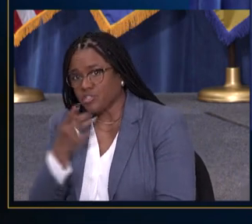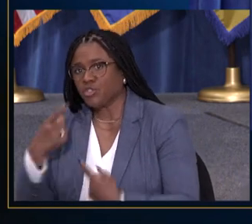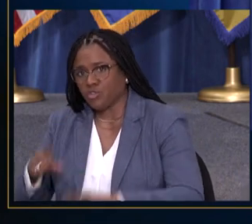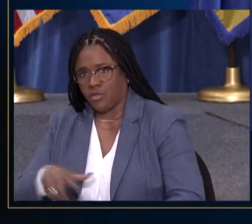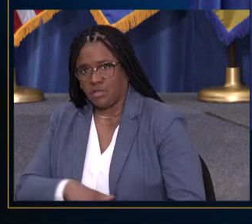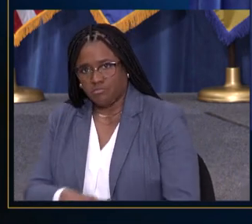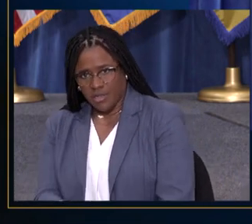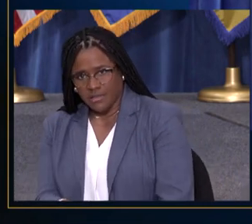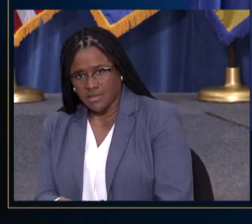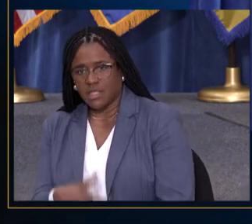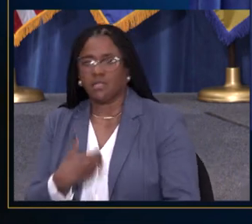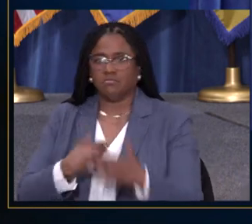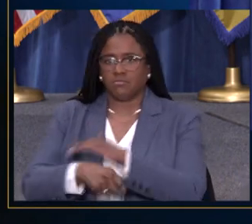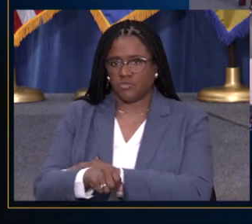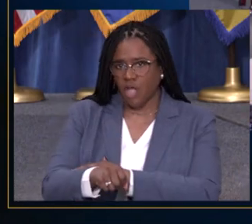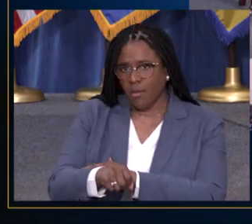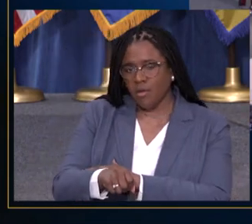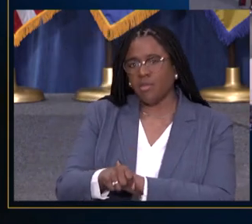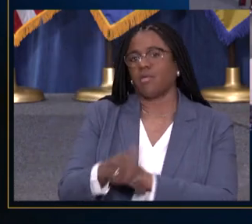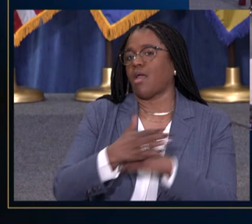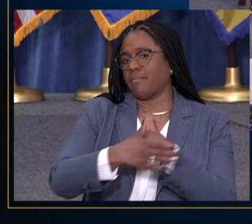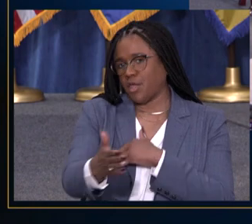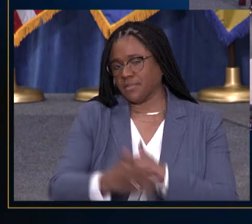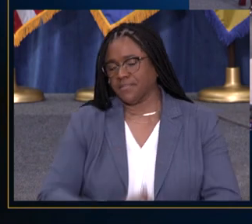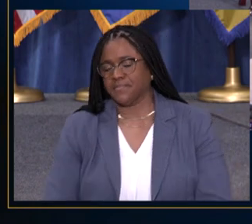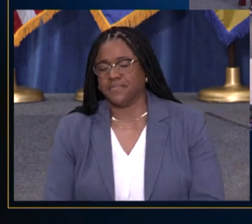pregnancy, childbirth, and beyond?